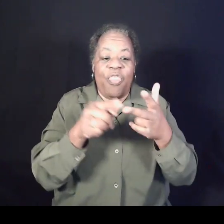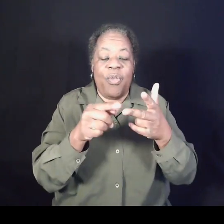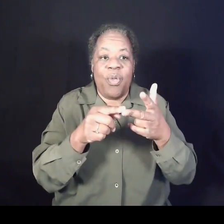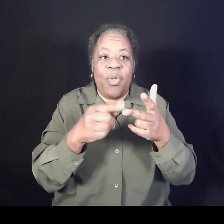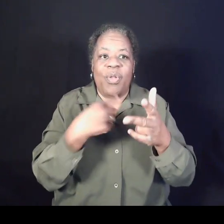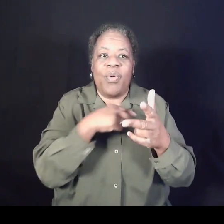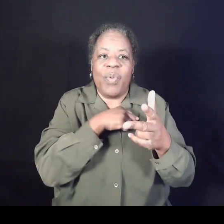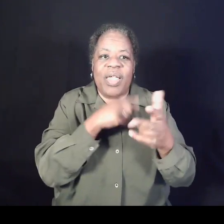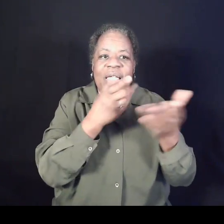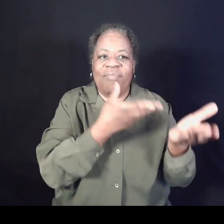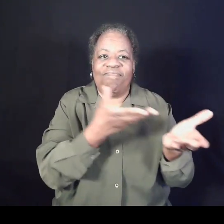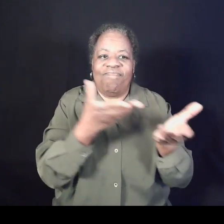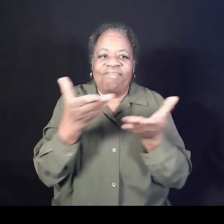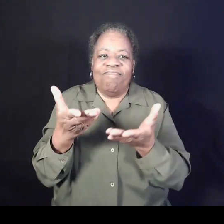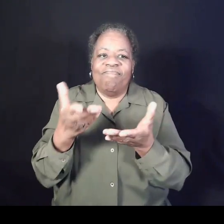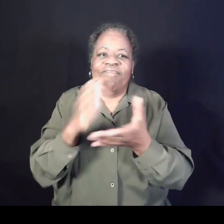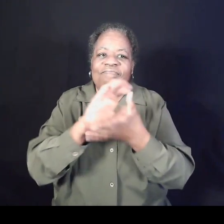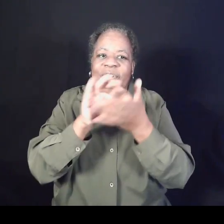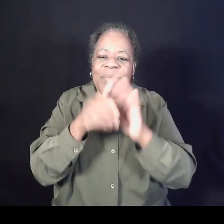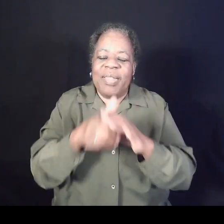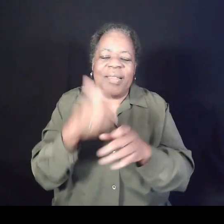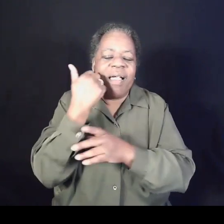of peace every day.